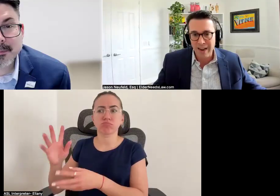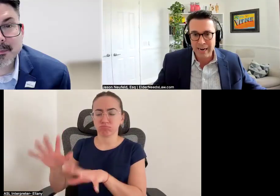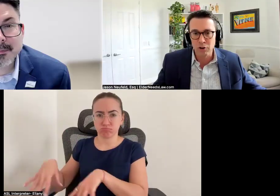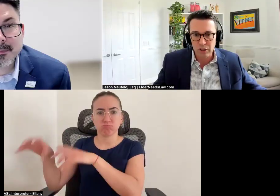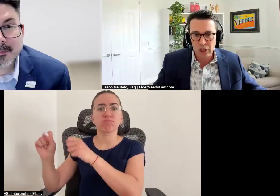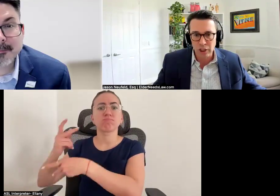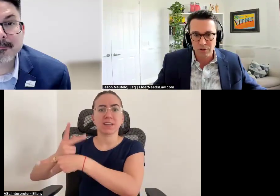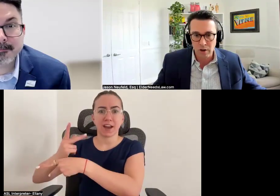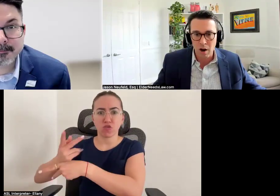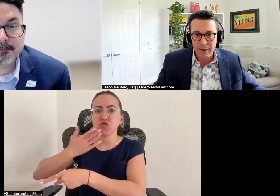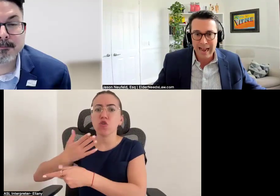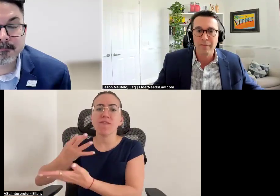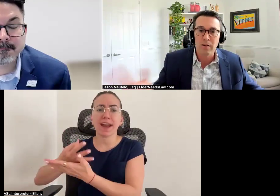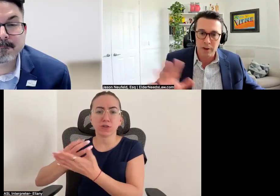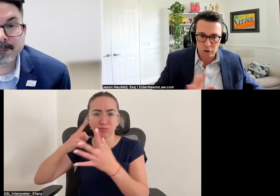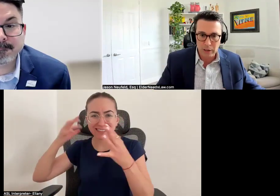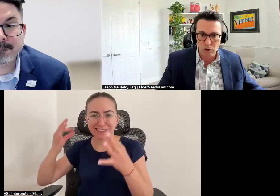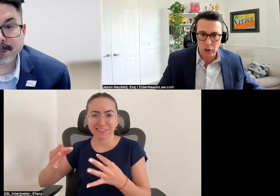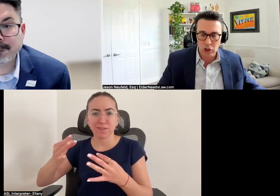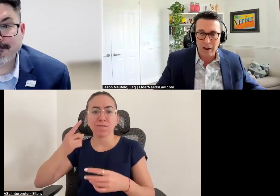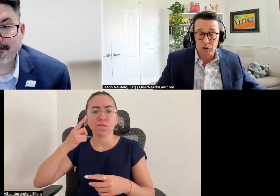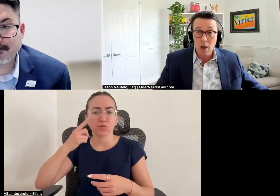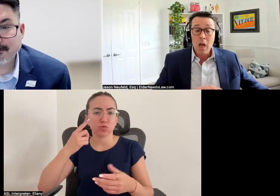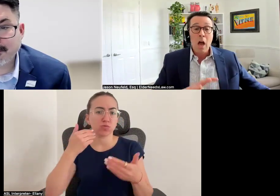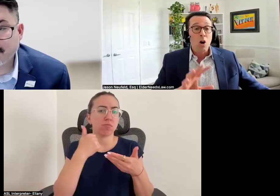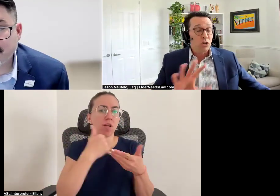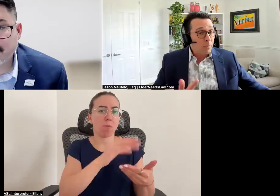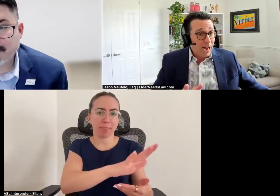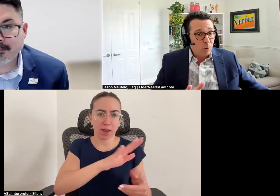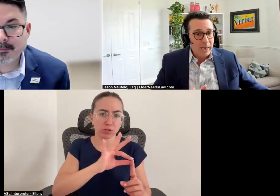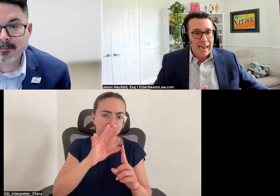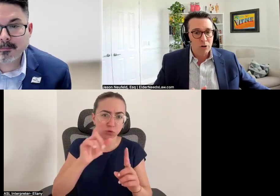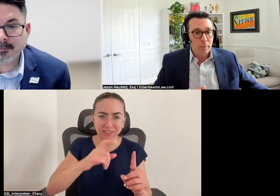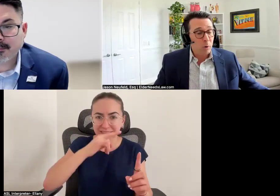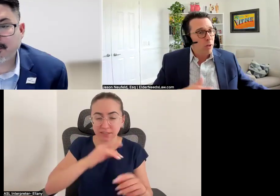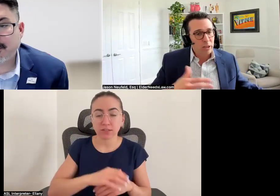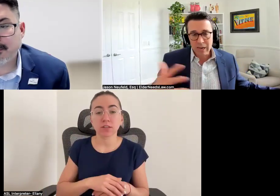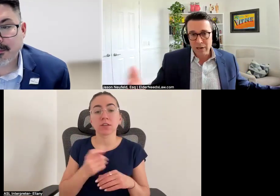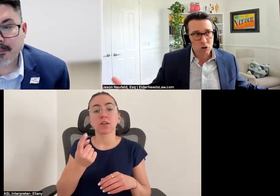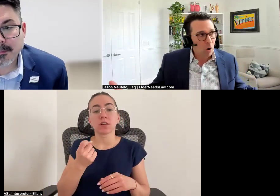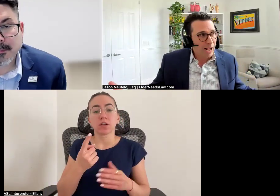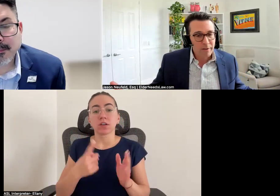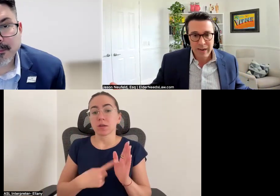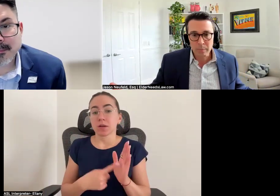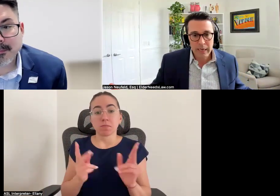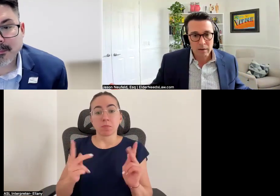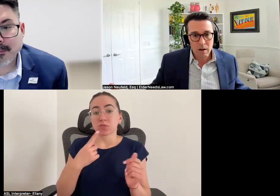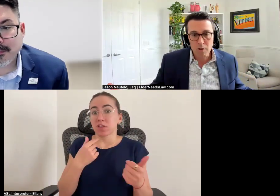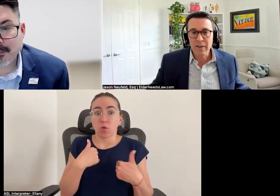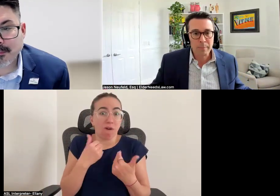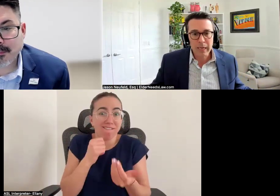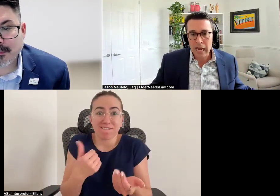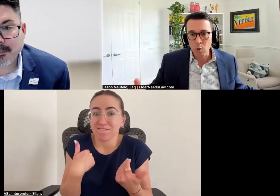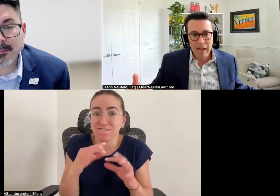good financial decisions on Hmm. behalf of their special needs child. Sometimes we encounter people who say, listen, I just don't have